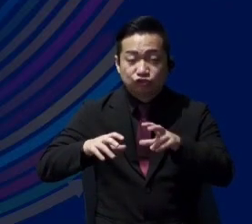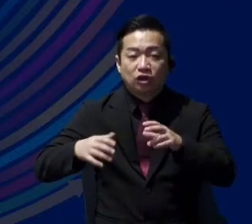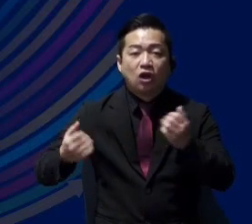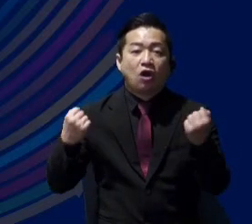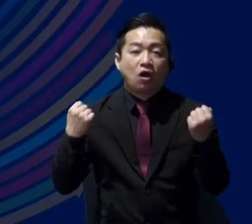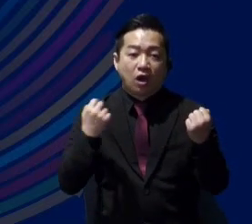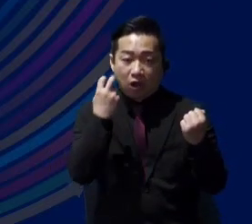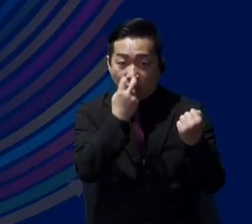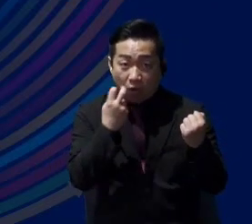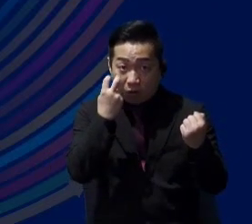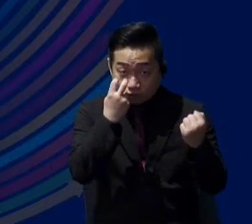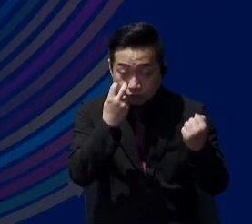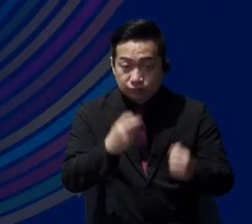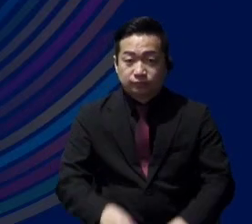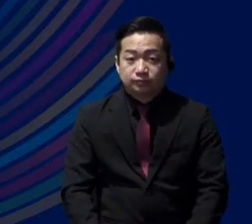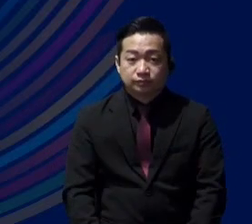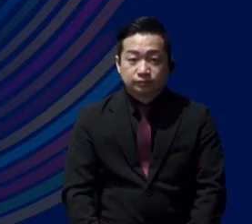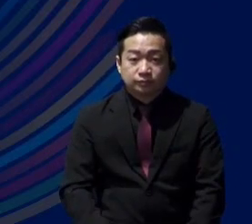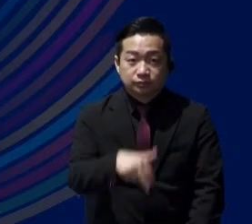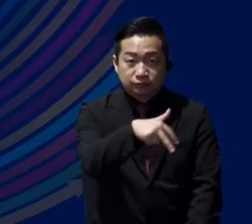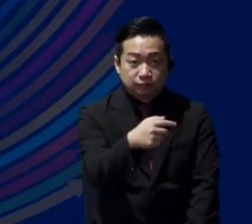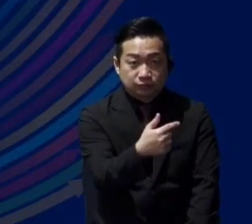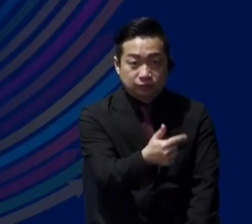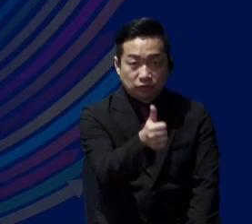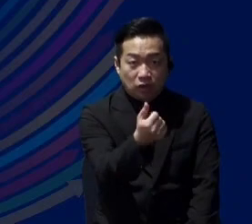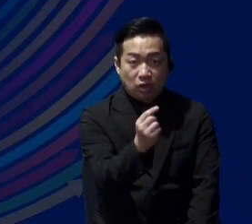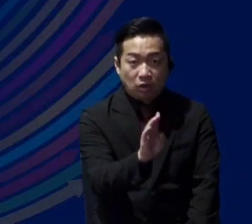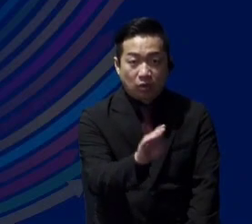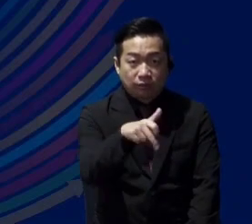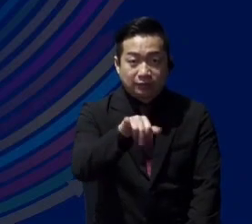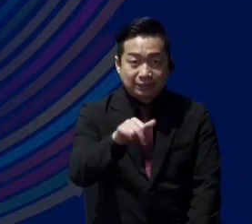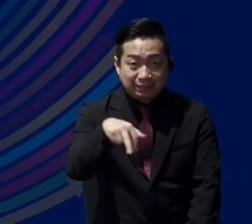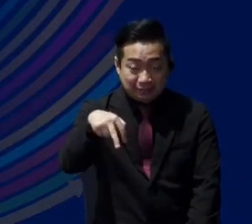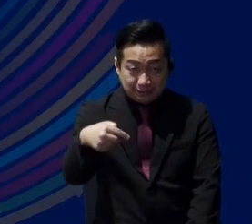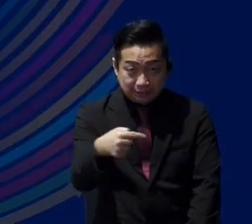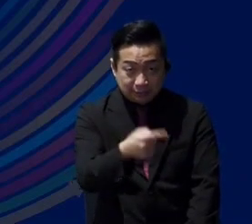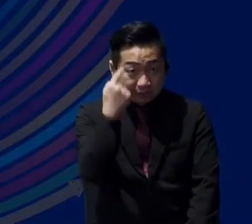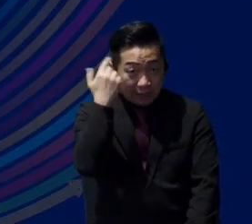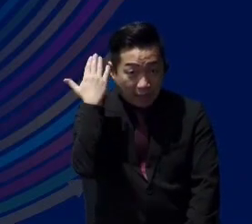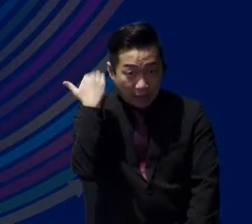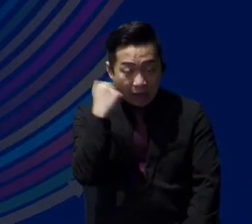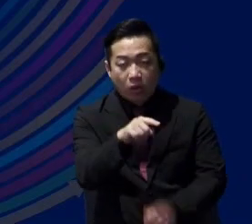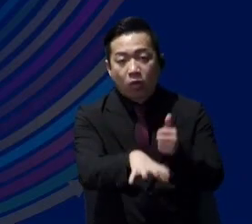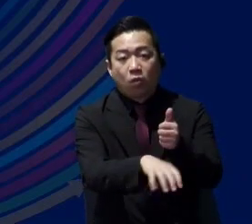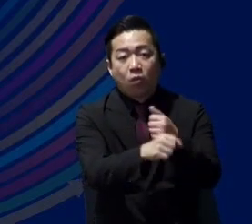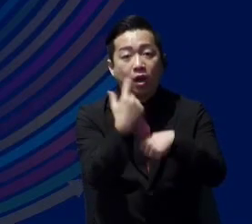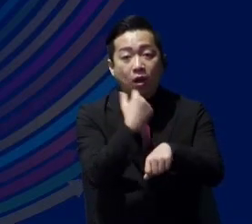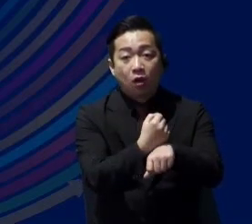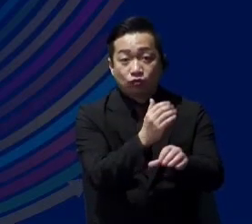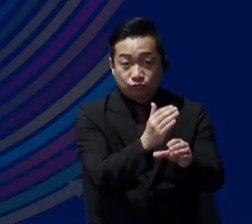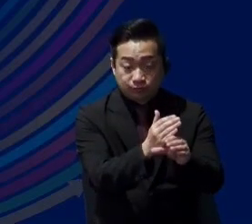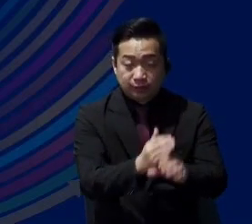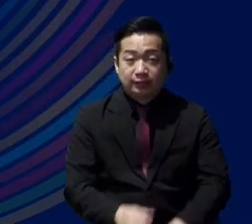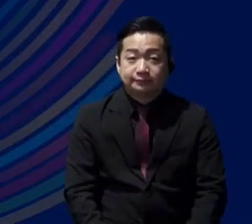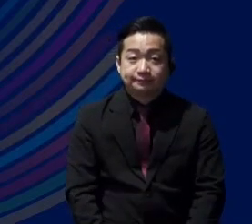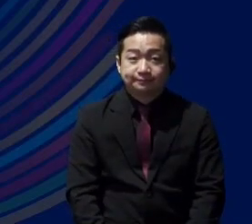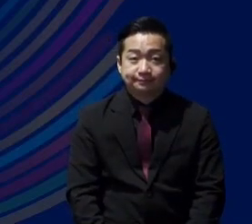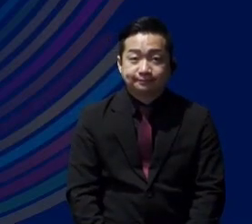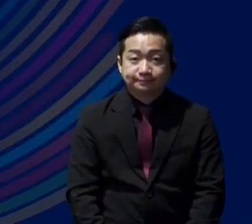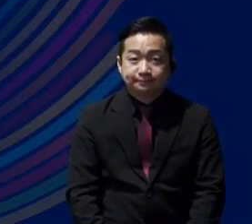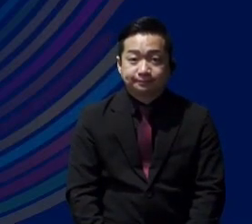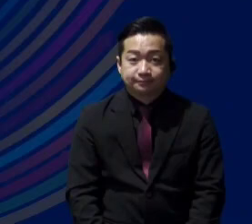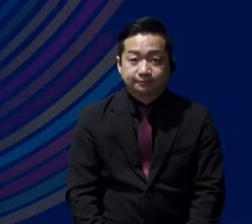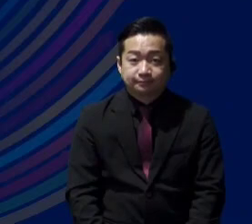University. Now, this is a very interesting representation. I'll walk you through it very, very quickly. I talked a lot about the